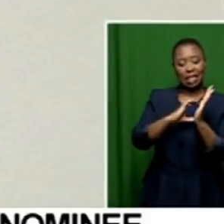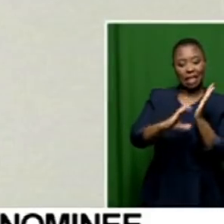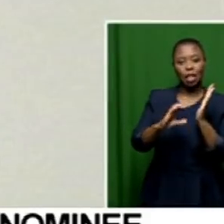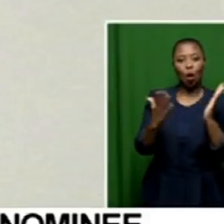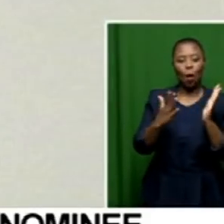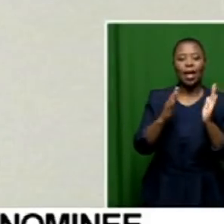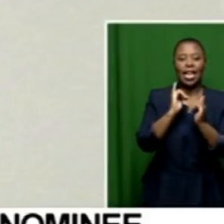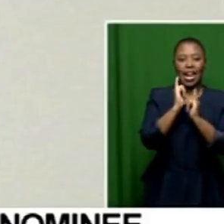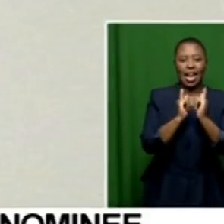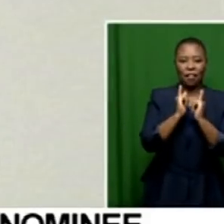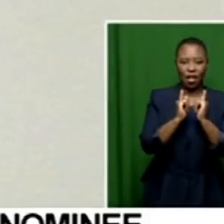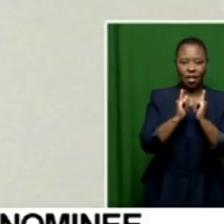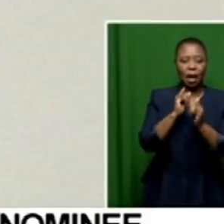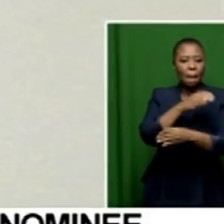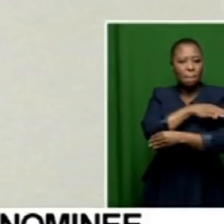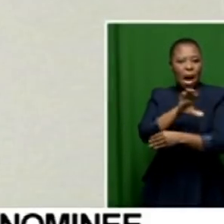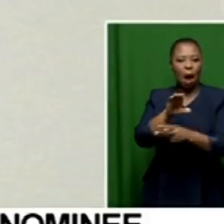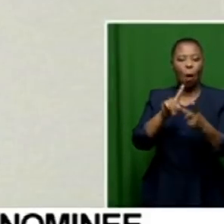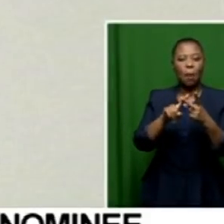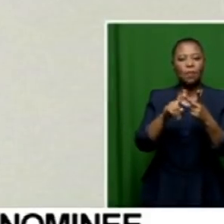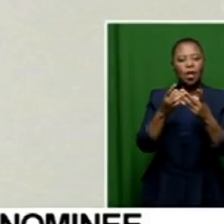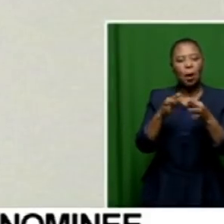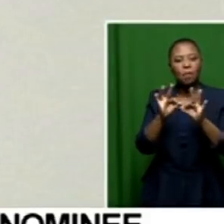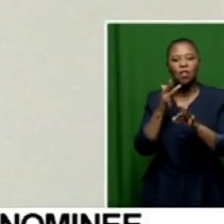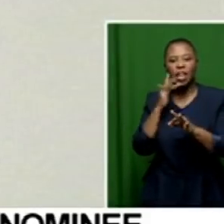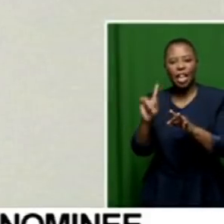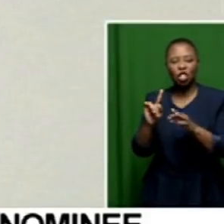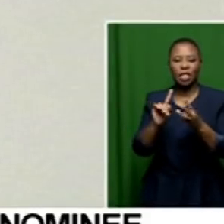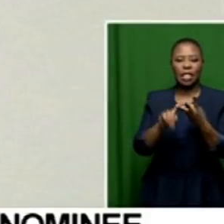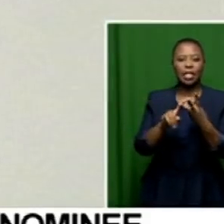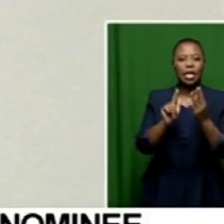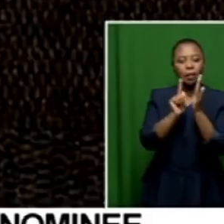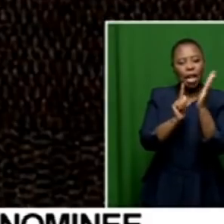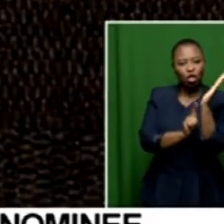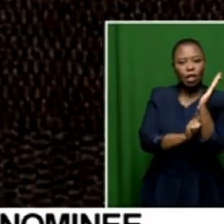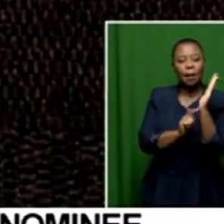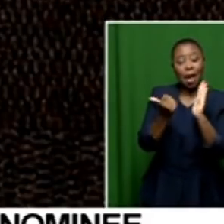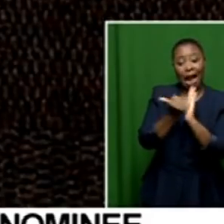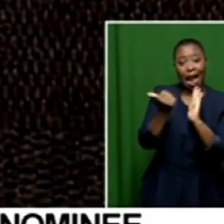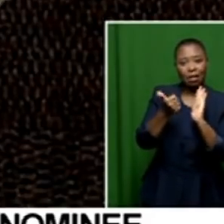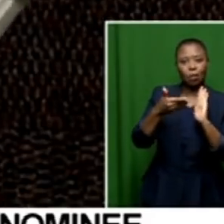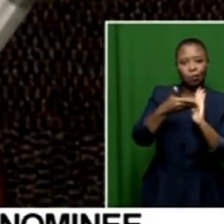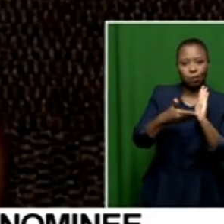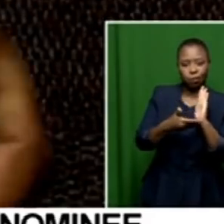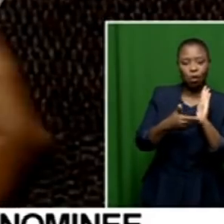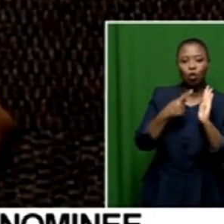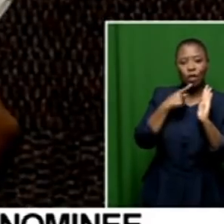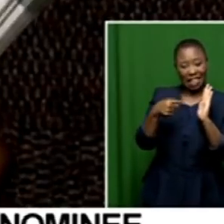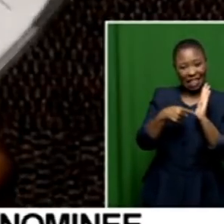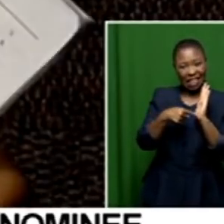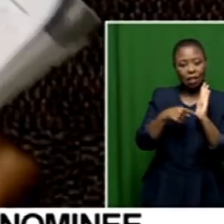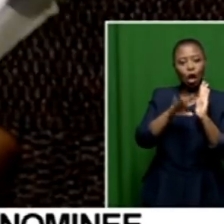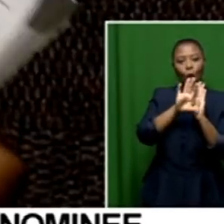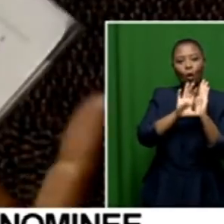11 of the Powers, Privileges and Immunities of Parliament and Provincial Legislatures Act to be inconsistent with